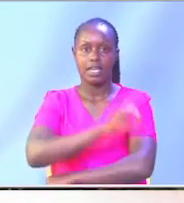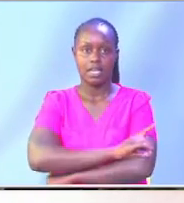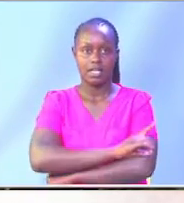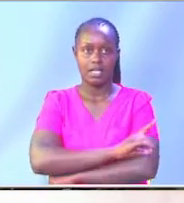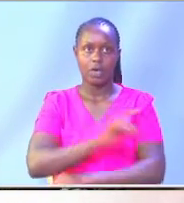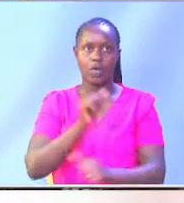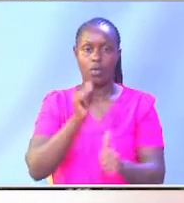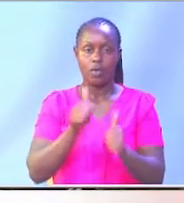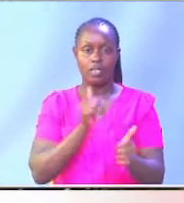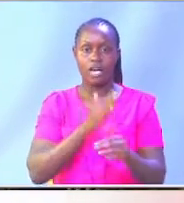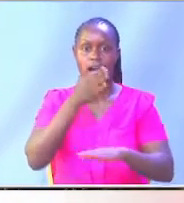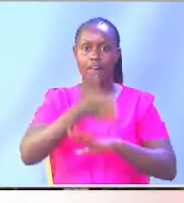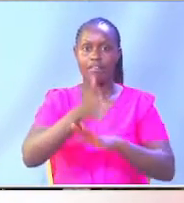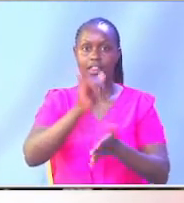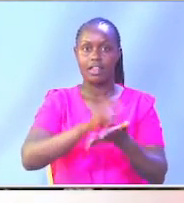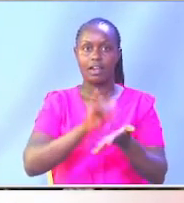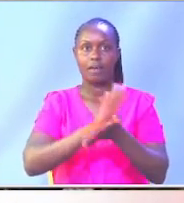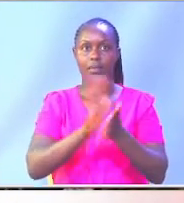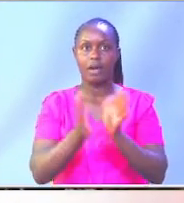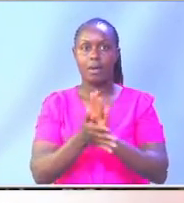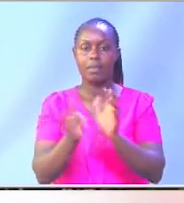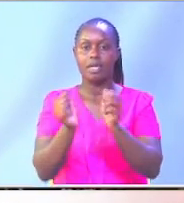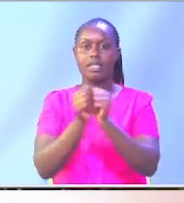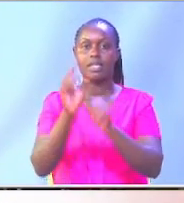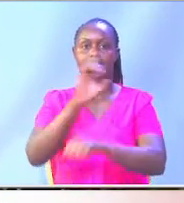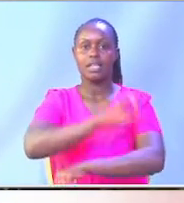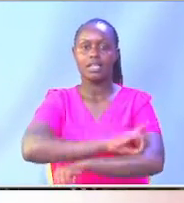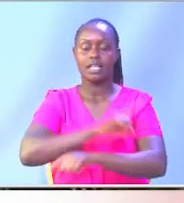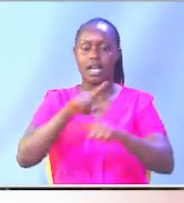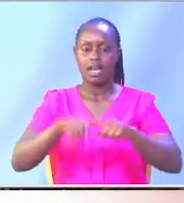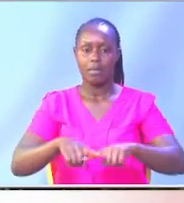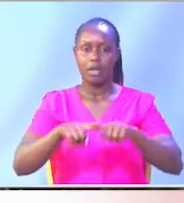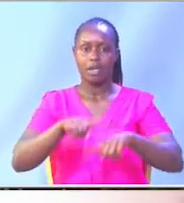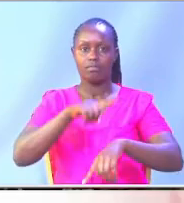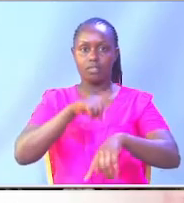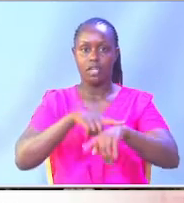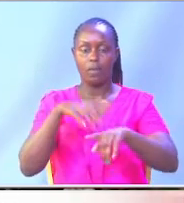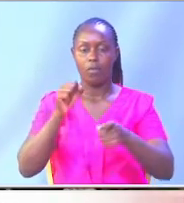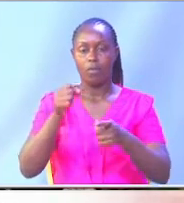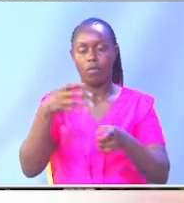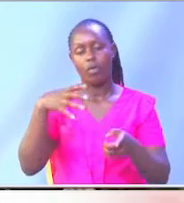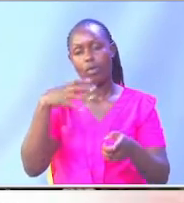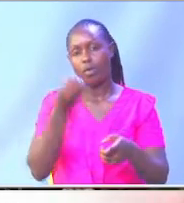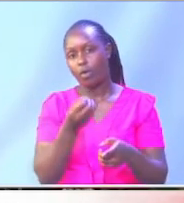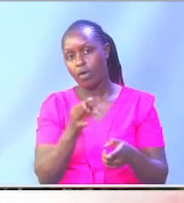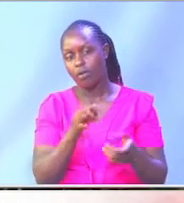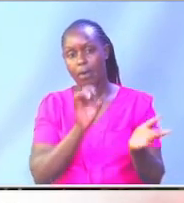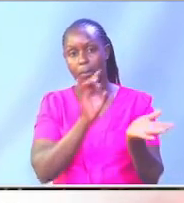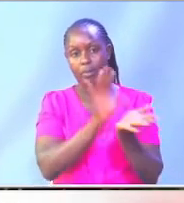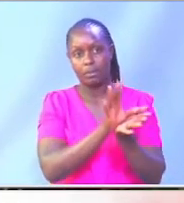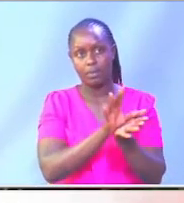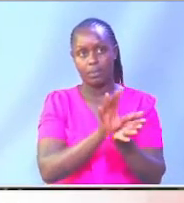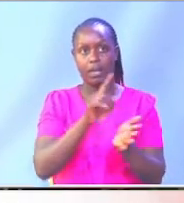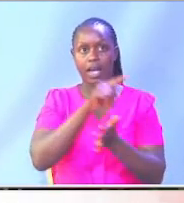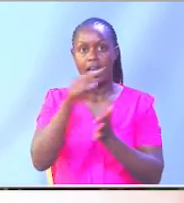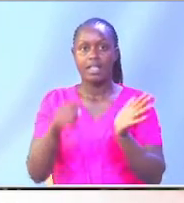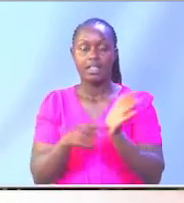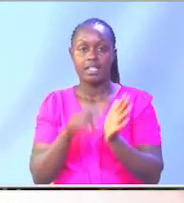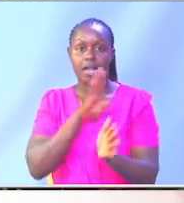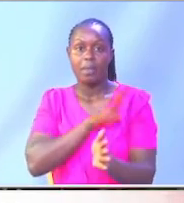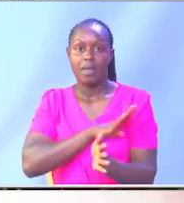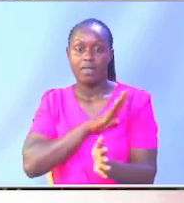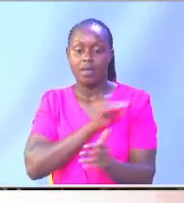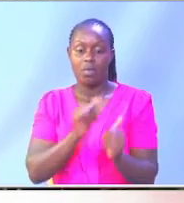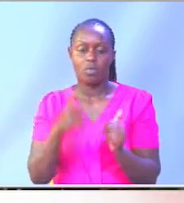which sometimes can come to 10 days, depending on the day of when the impeachment has been done. So this behavior that we've been seeing